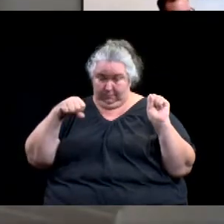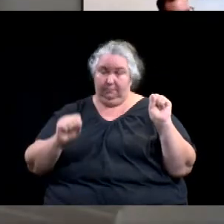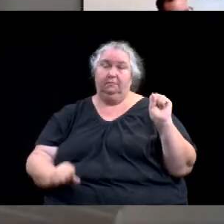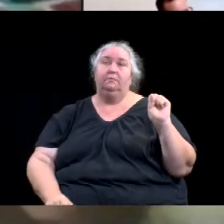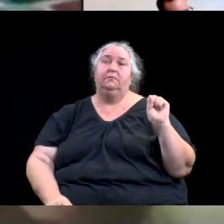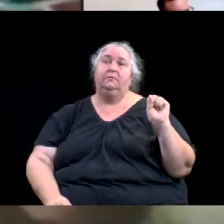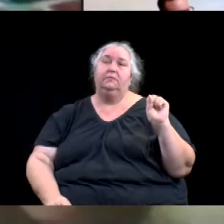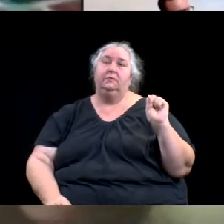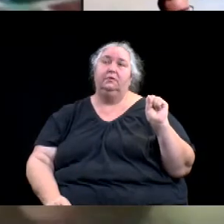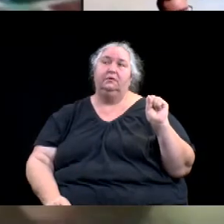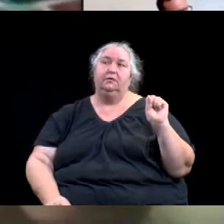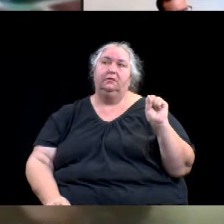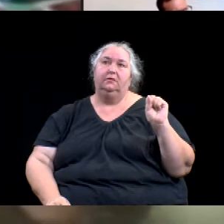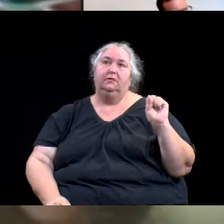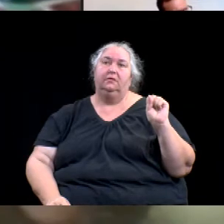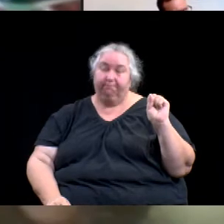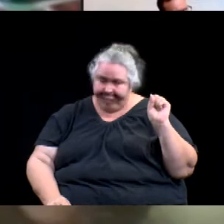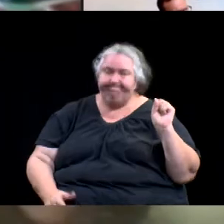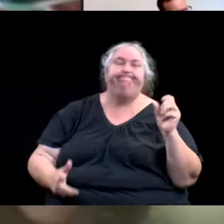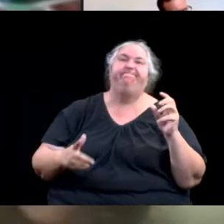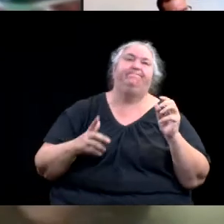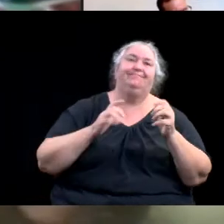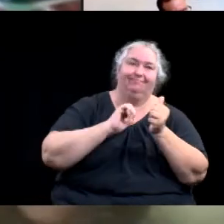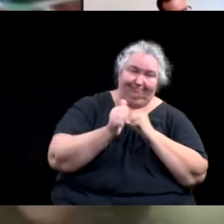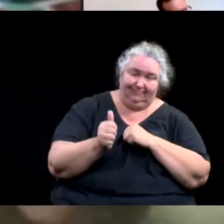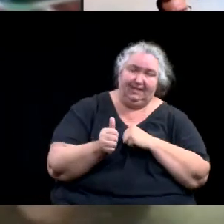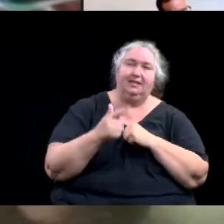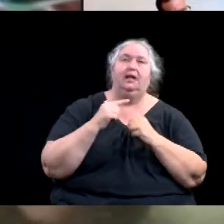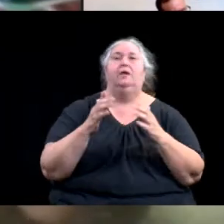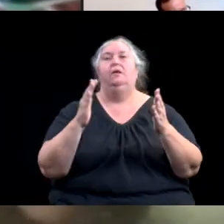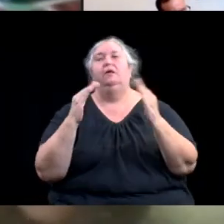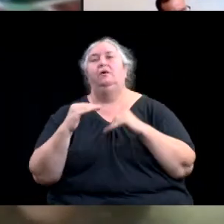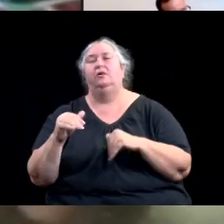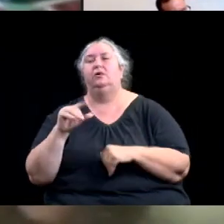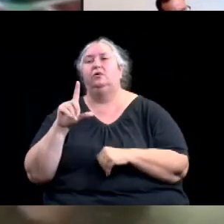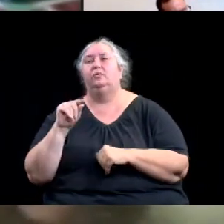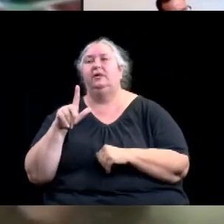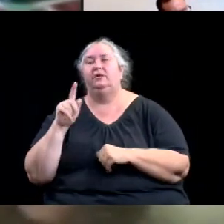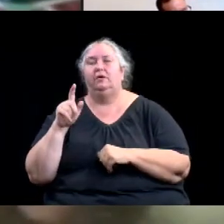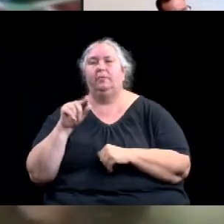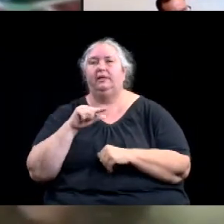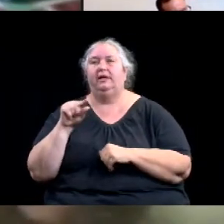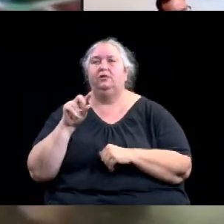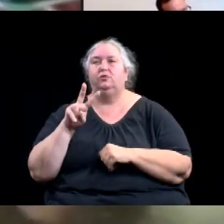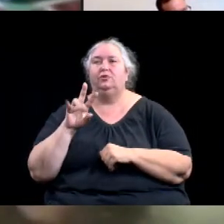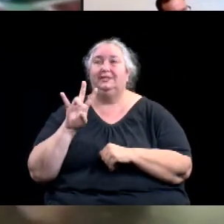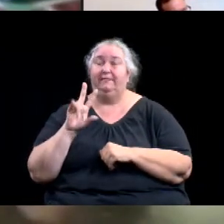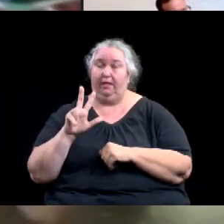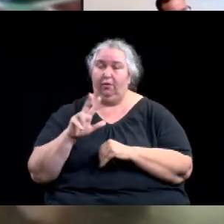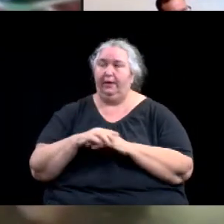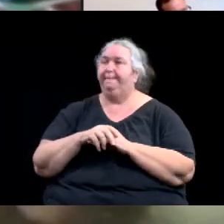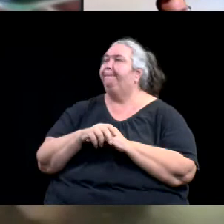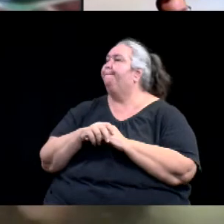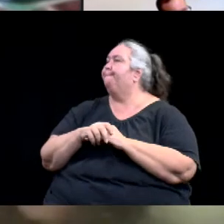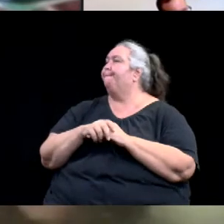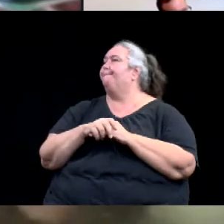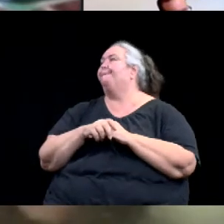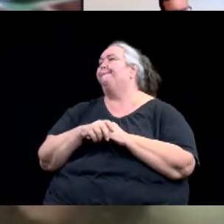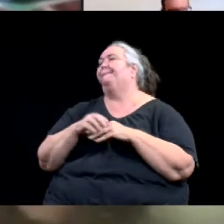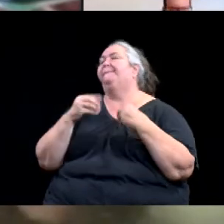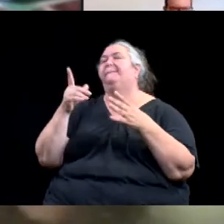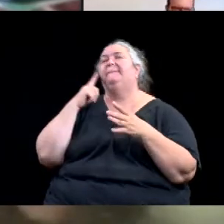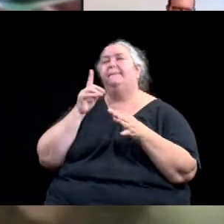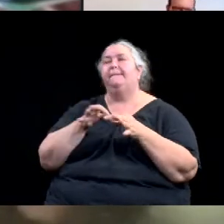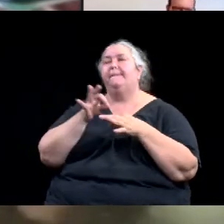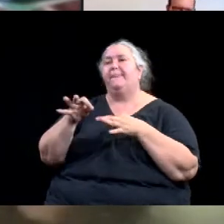2021-273. An ordinance providing for the extension of certain boundary limits of the city of Waco, Texas, and the annexation and designation of office industrial flex as